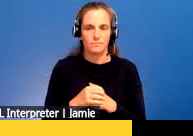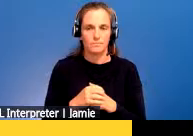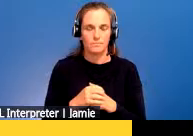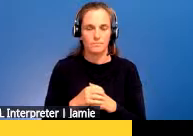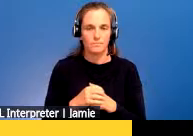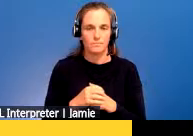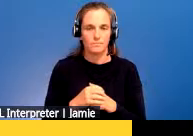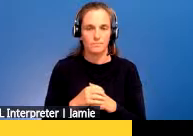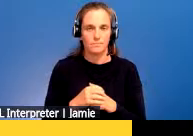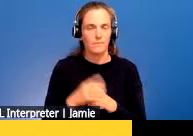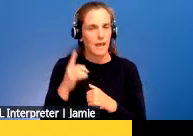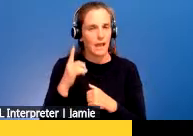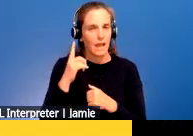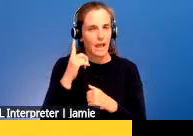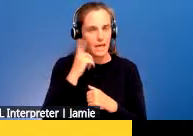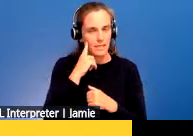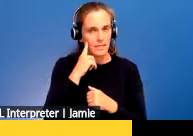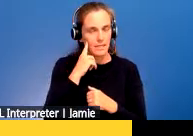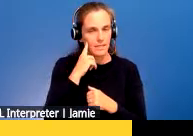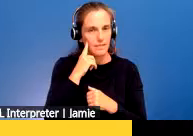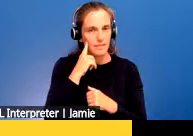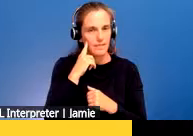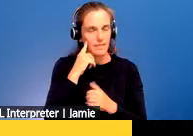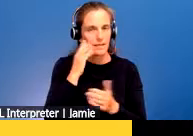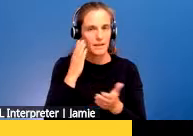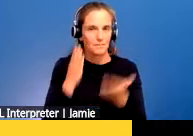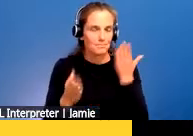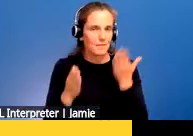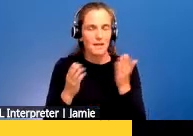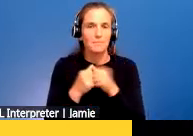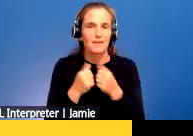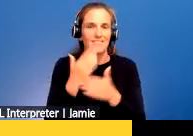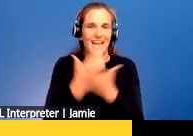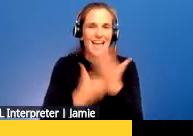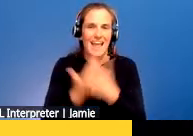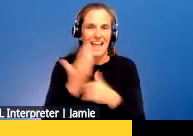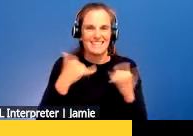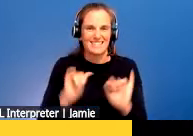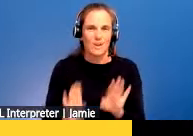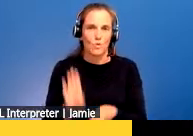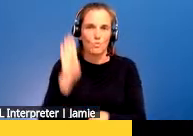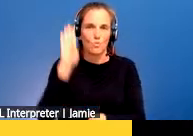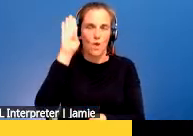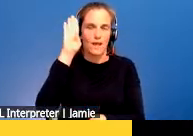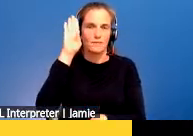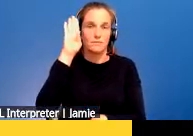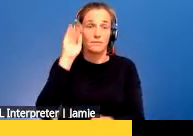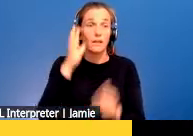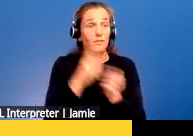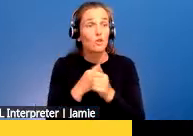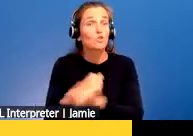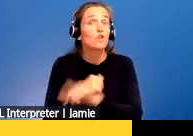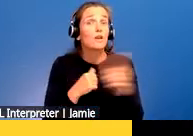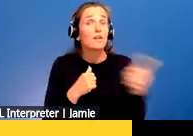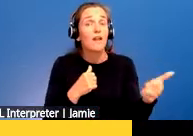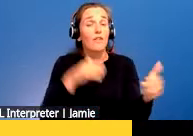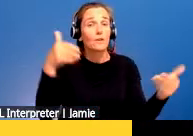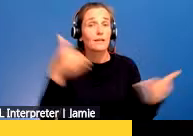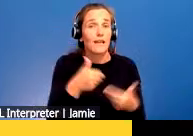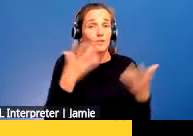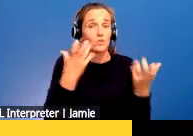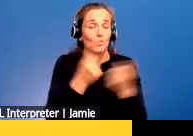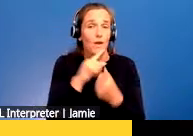think they may just still have their hand raised. We do have another guest that would like to ask a question.